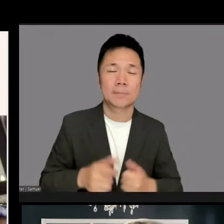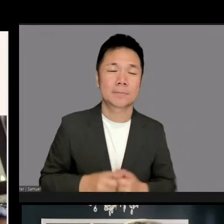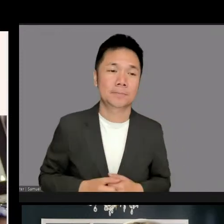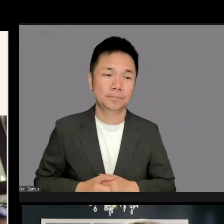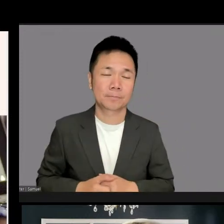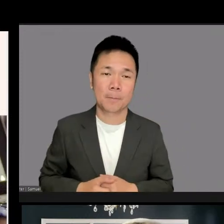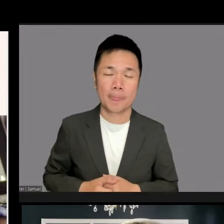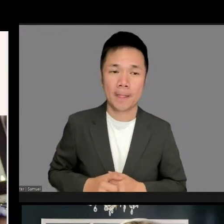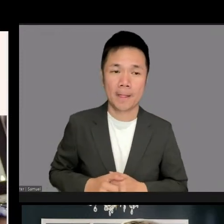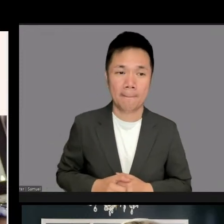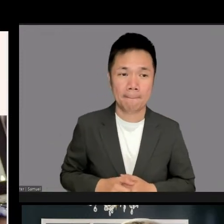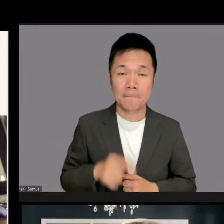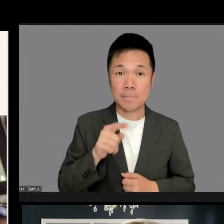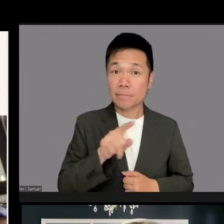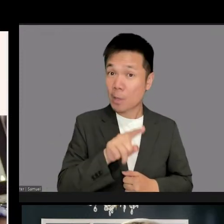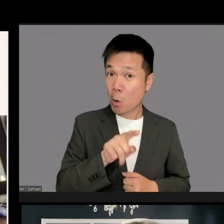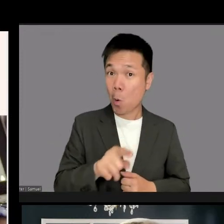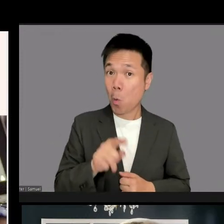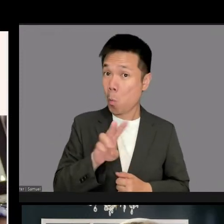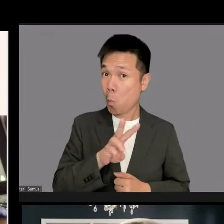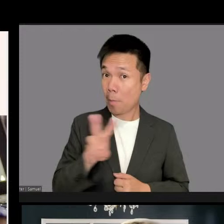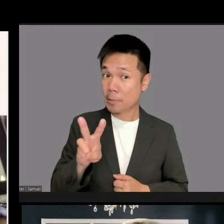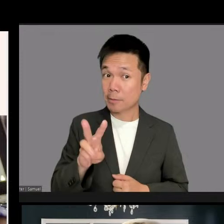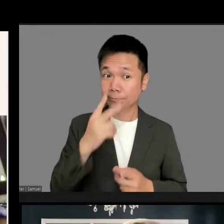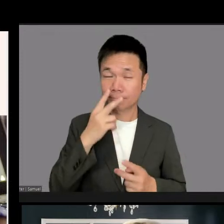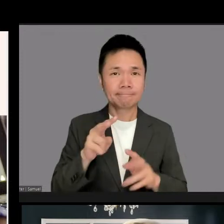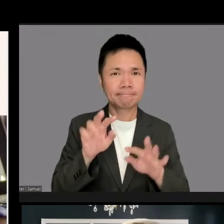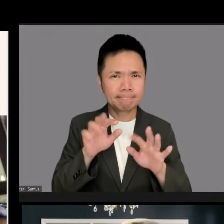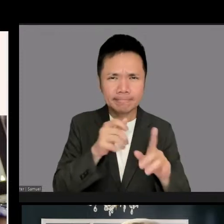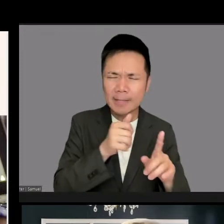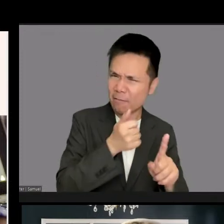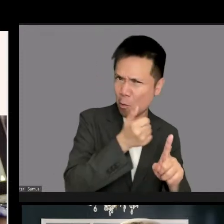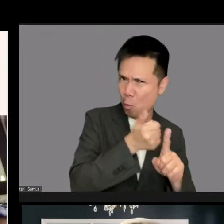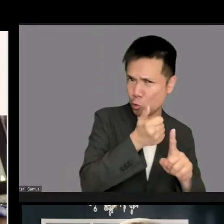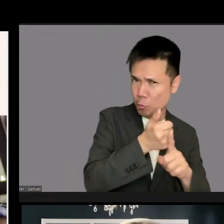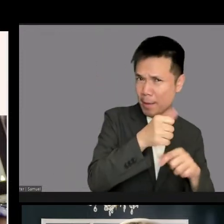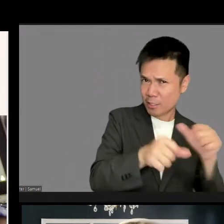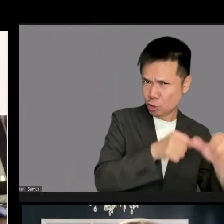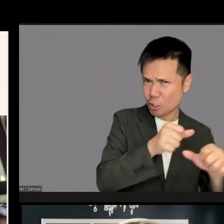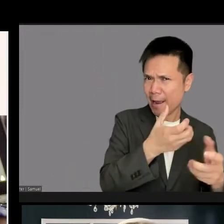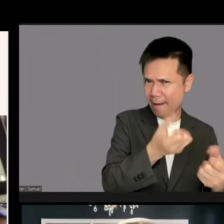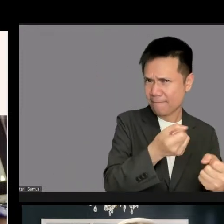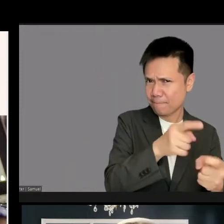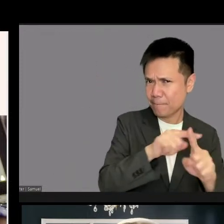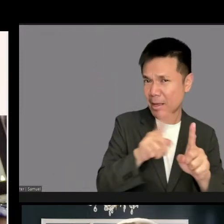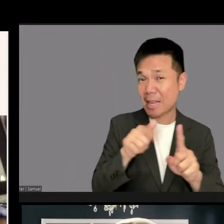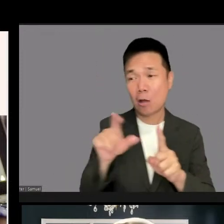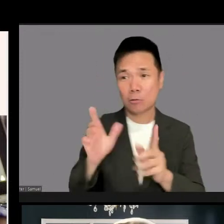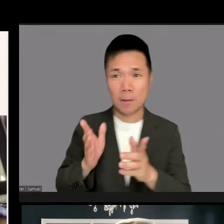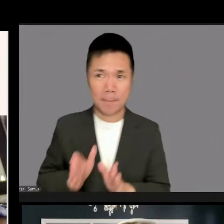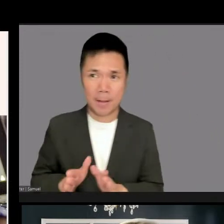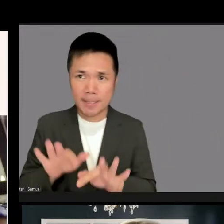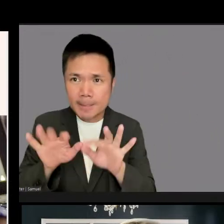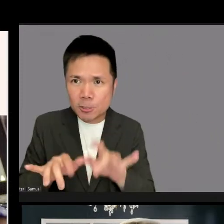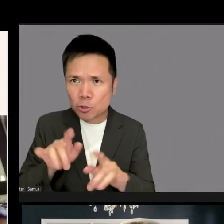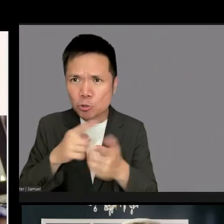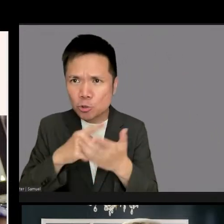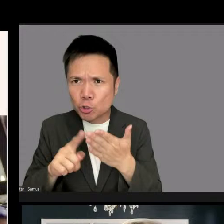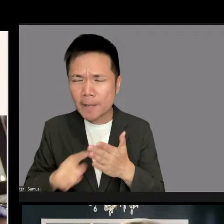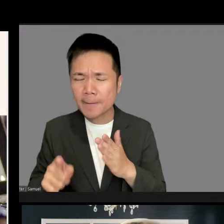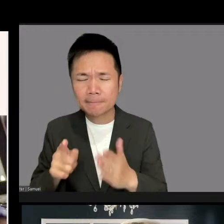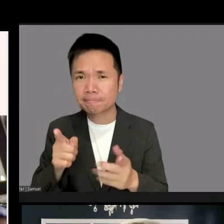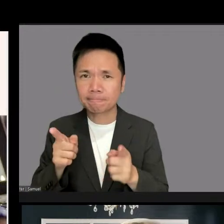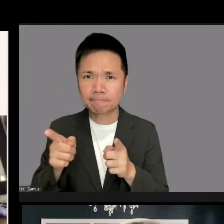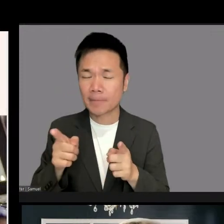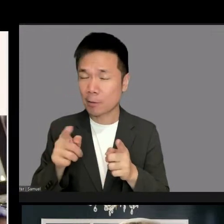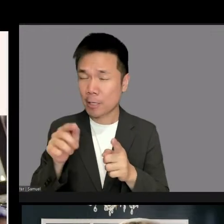though you've put your website through automated checks, you're really not leaving anyone out, and you've considered, all of the different